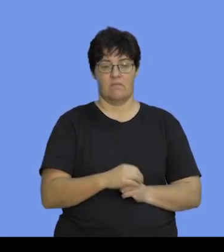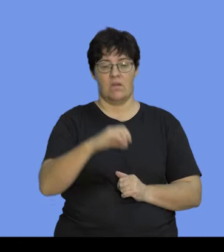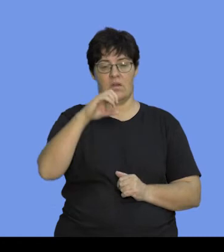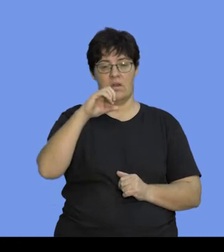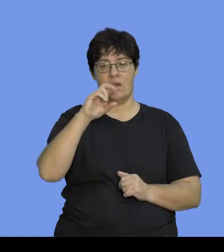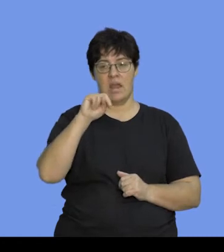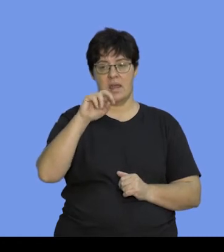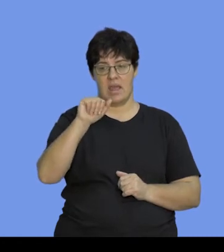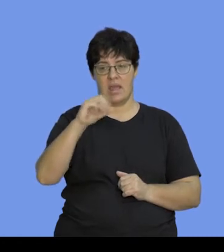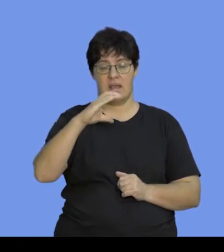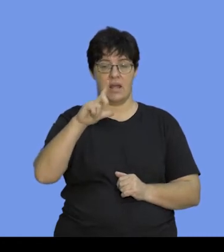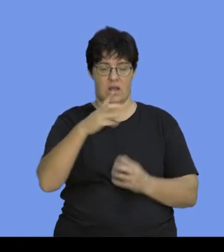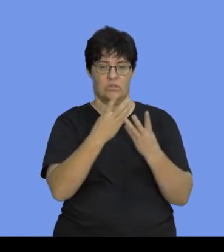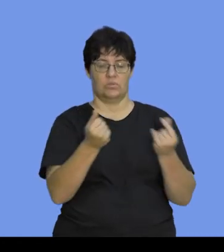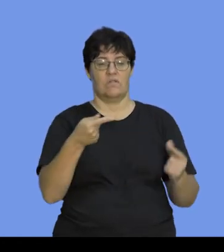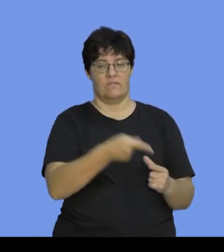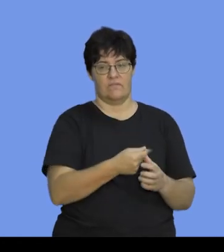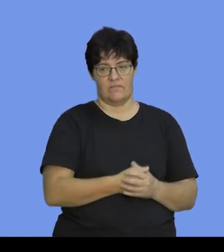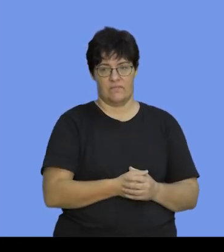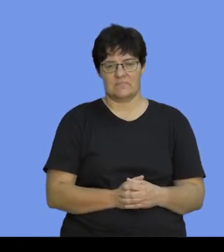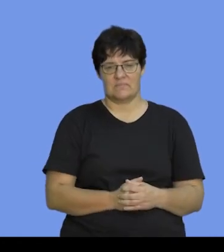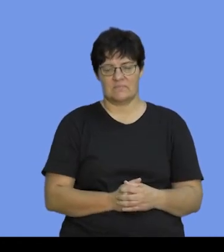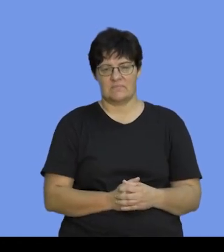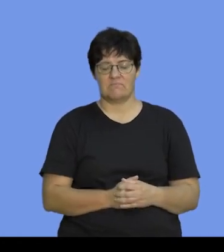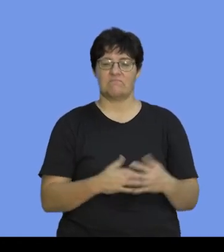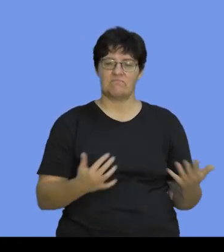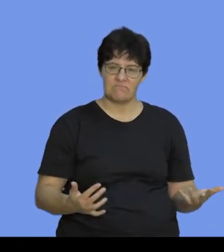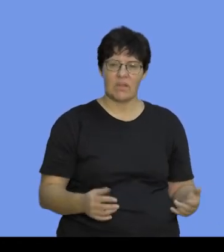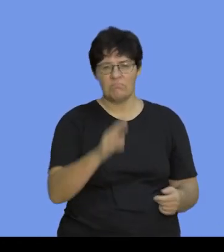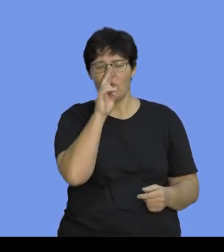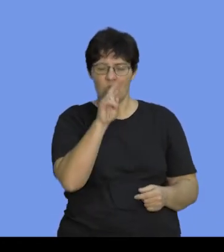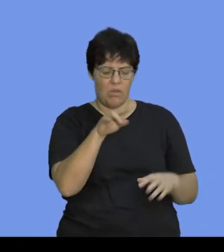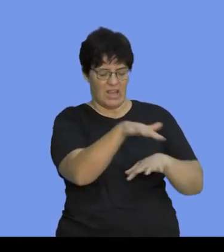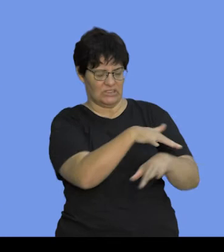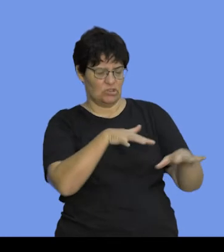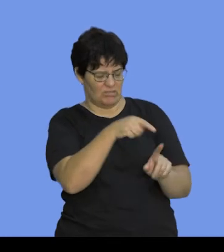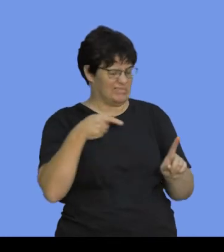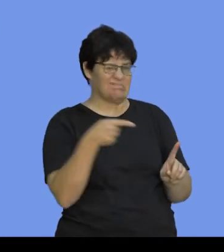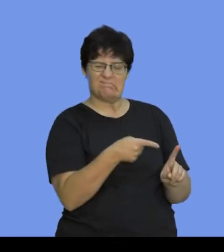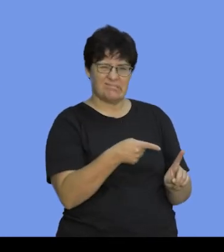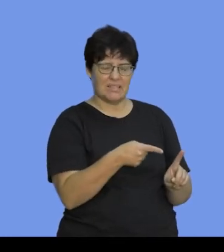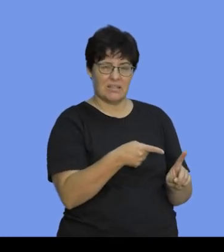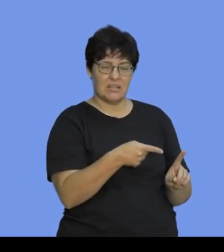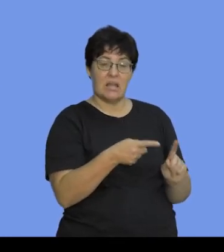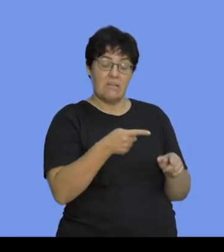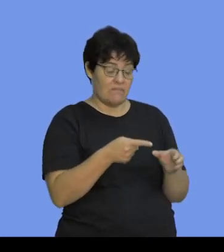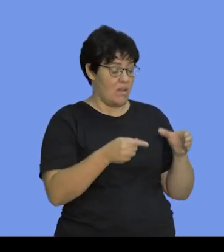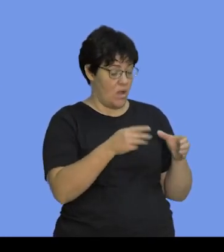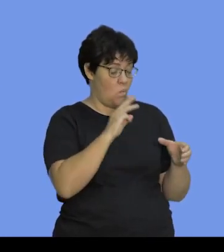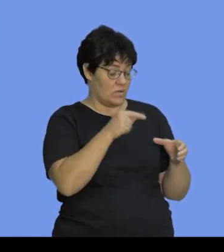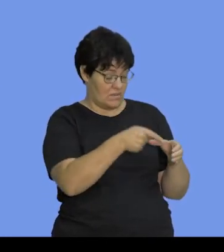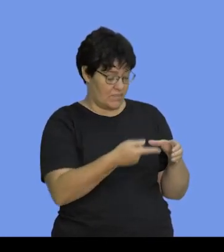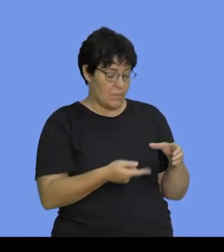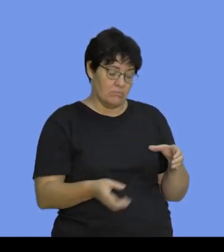grams of sodium chloride was dissolved, okay. Now let's look at a situation in terms of what happens to a solution if